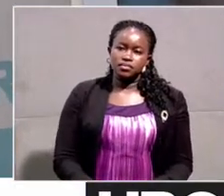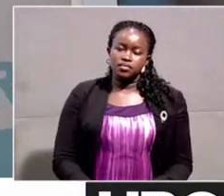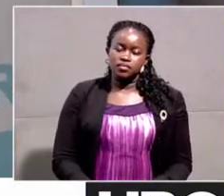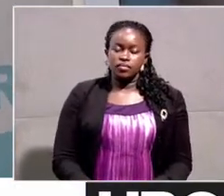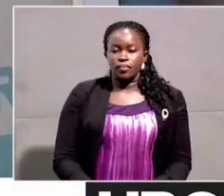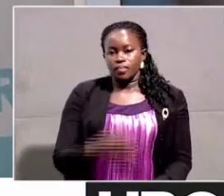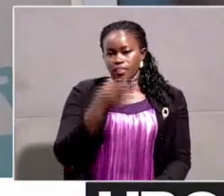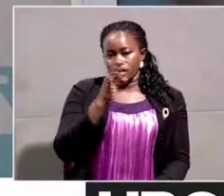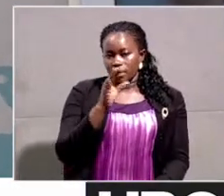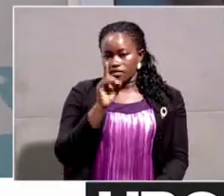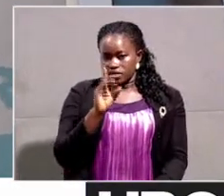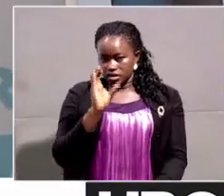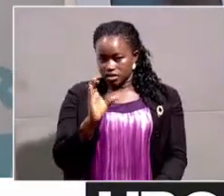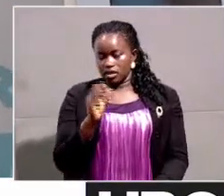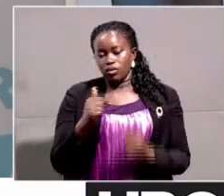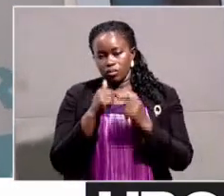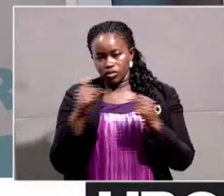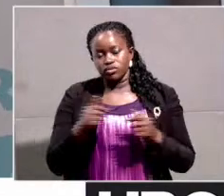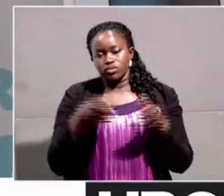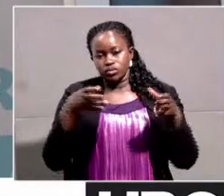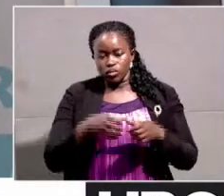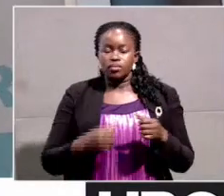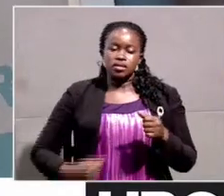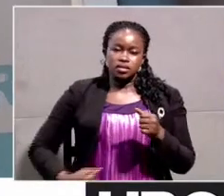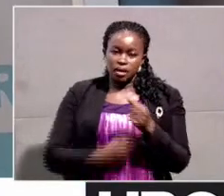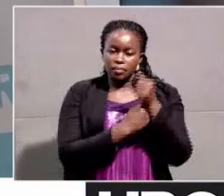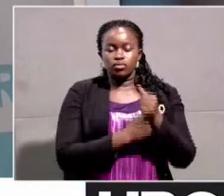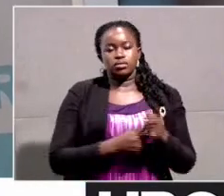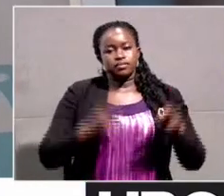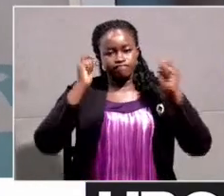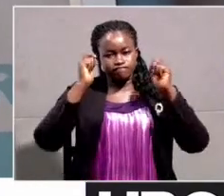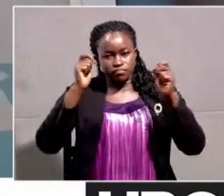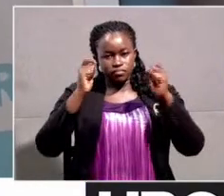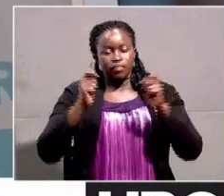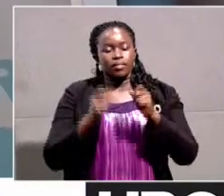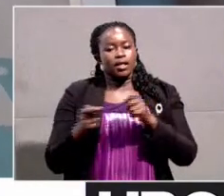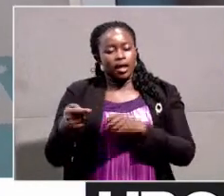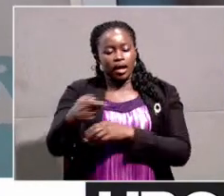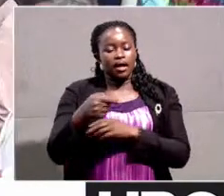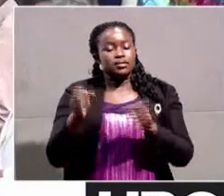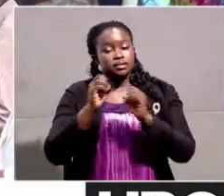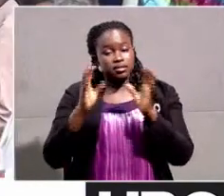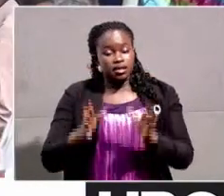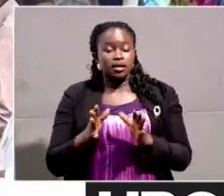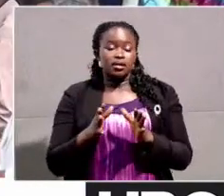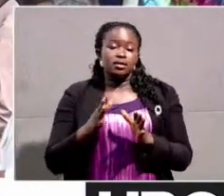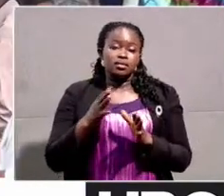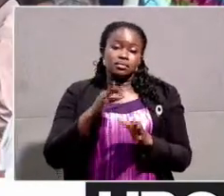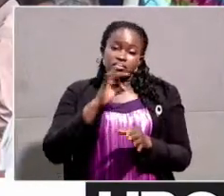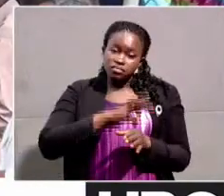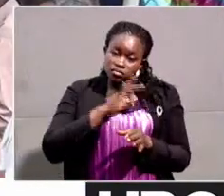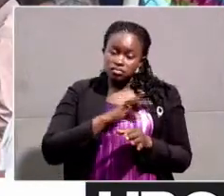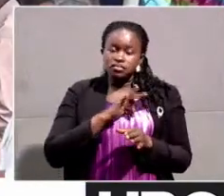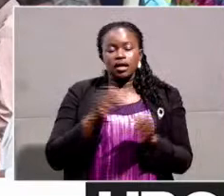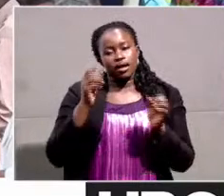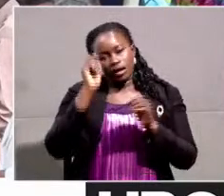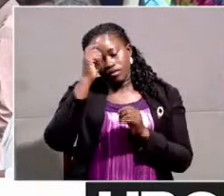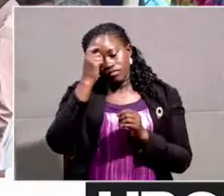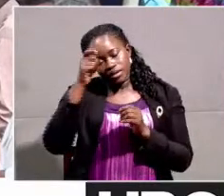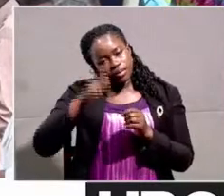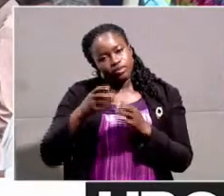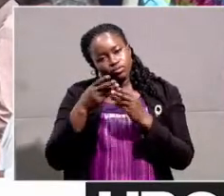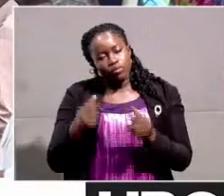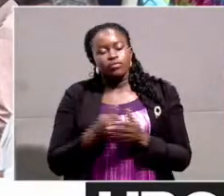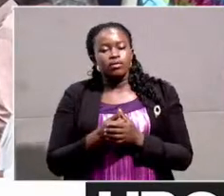Forum for Democratic Change opposition party has supported the strike by arts teachers over salary that government needs to address. The arts